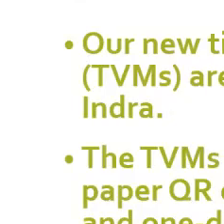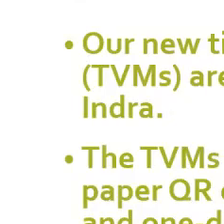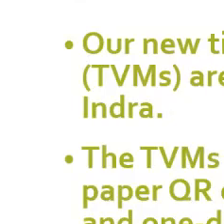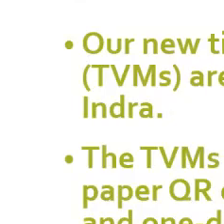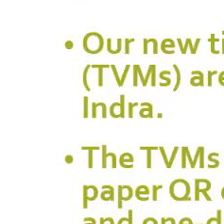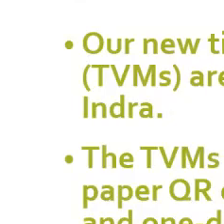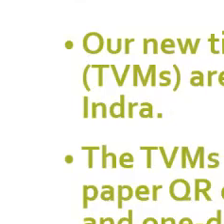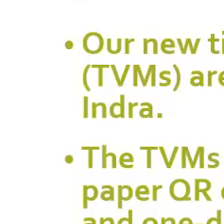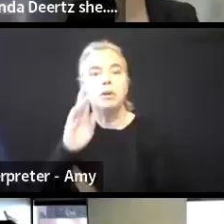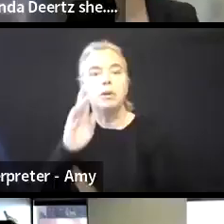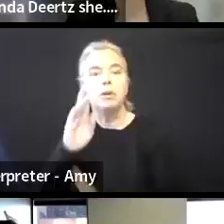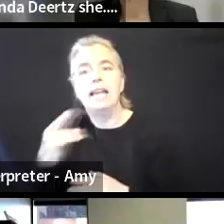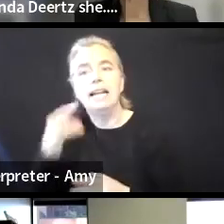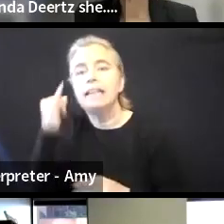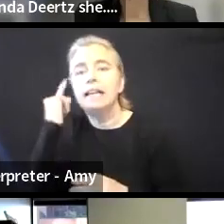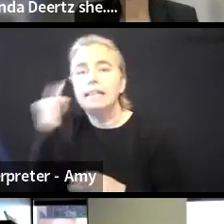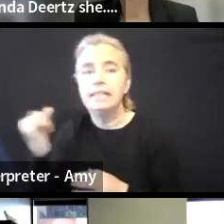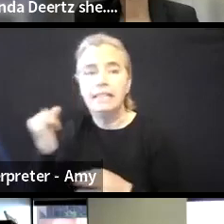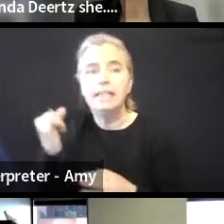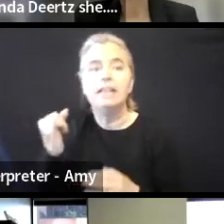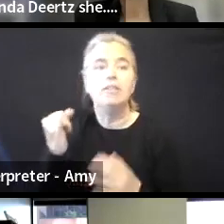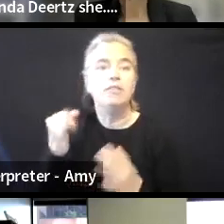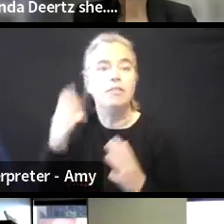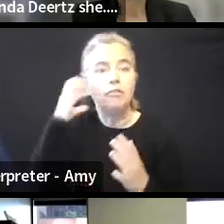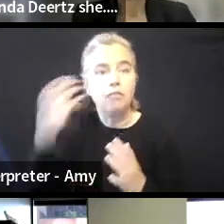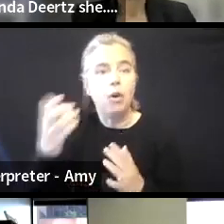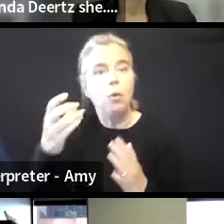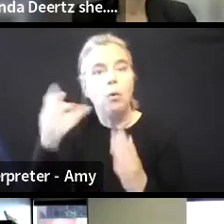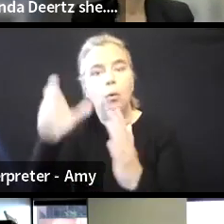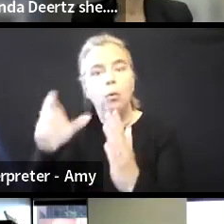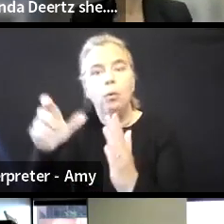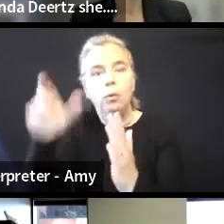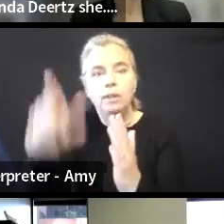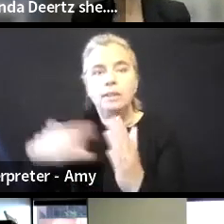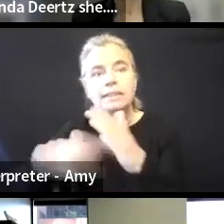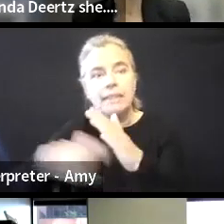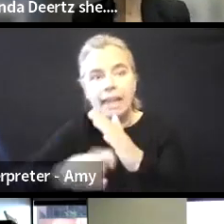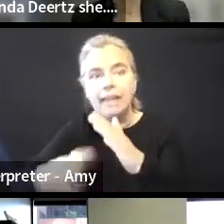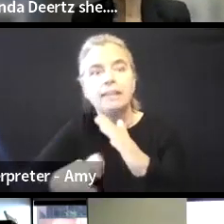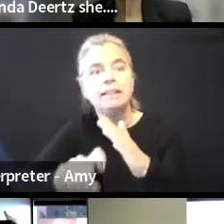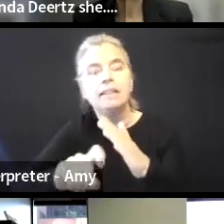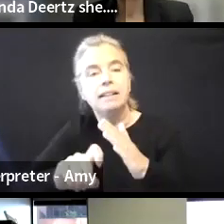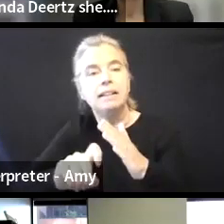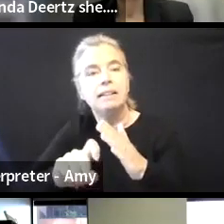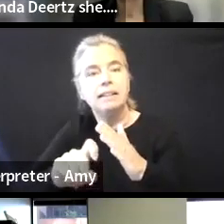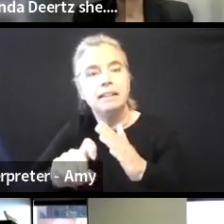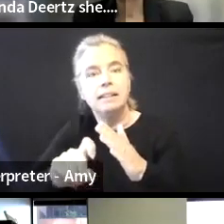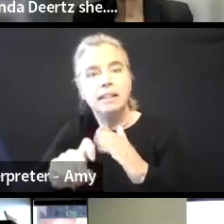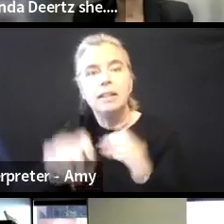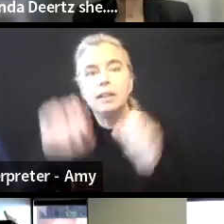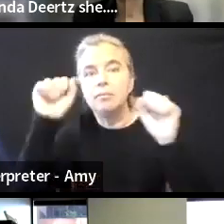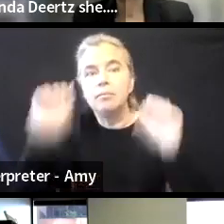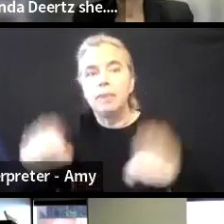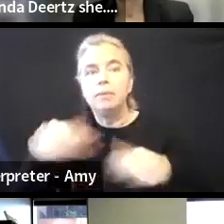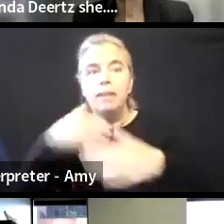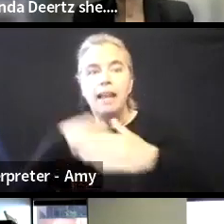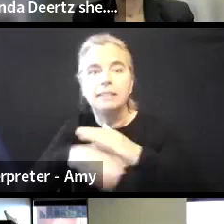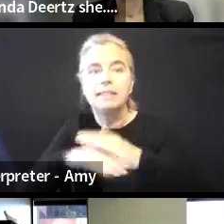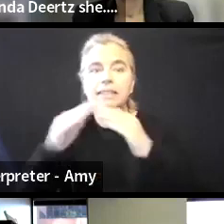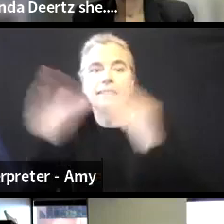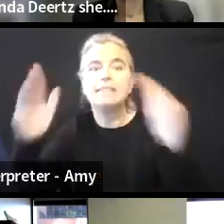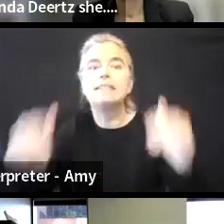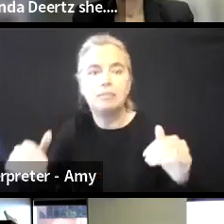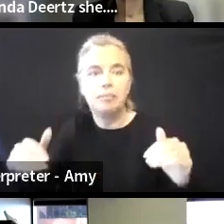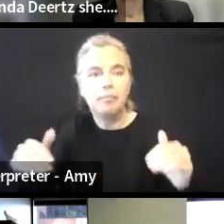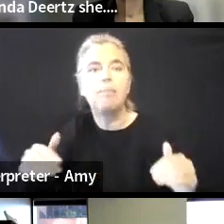phone, for instance, to go in, very popular way to access the system, and I think that'll be very good. But I think